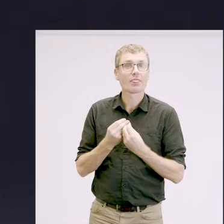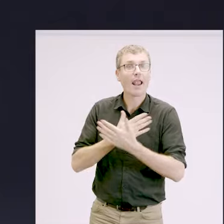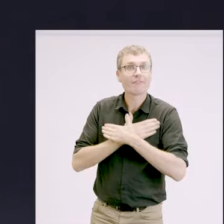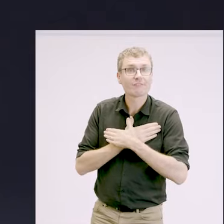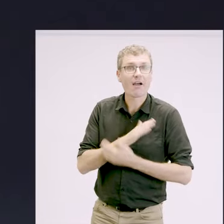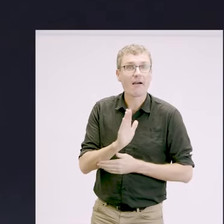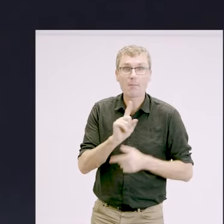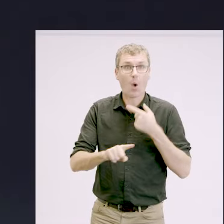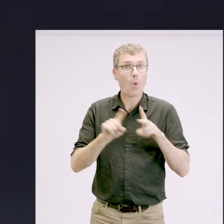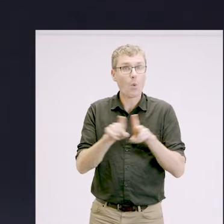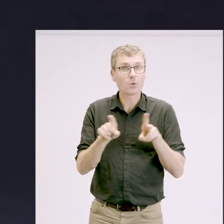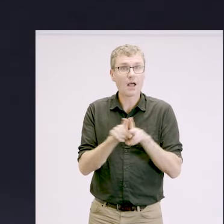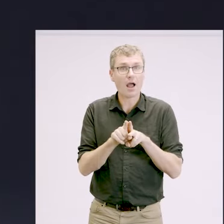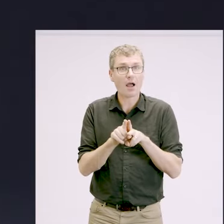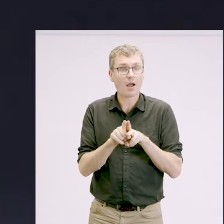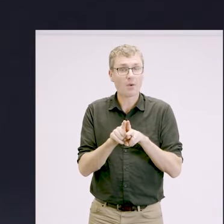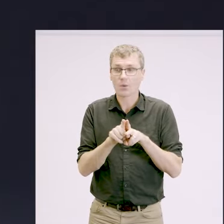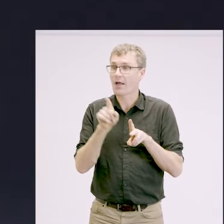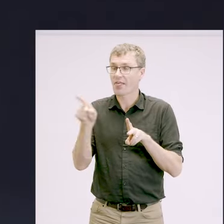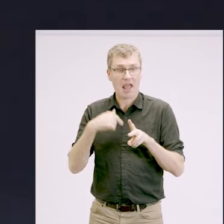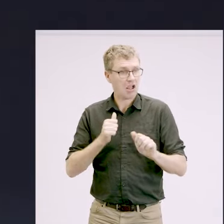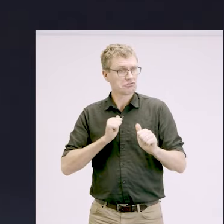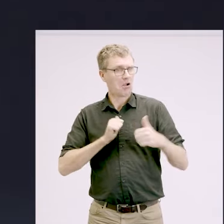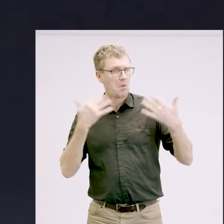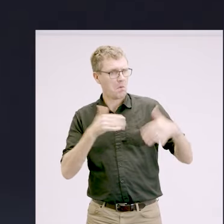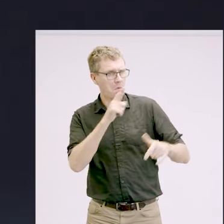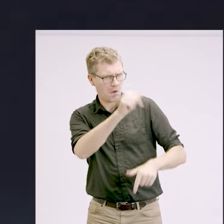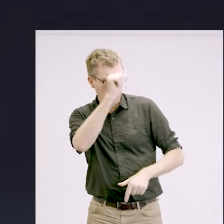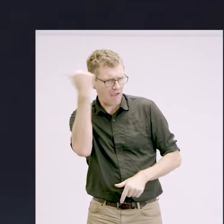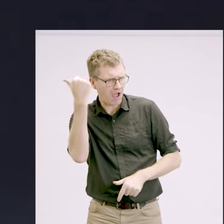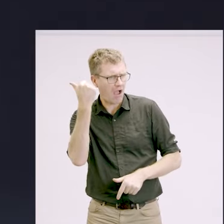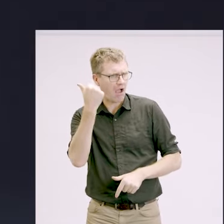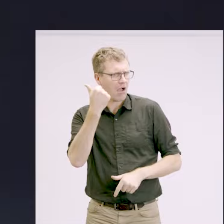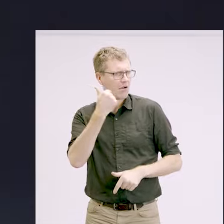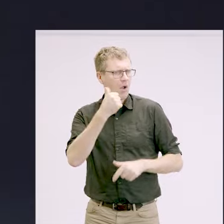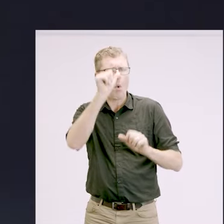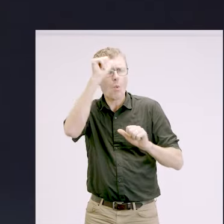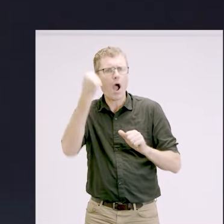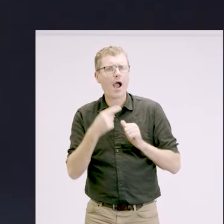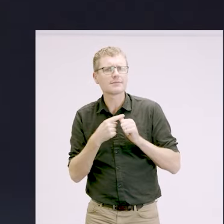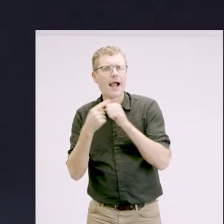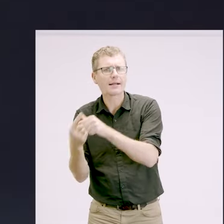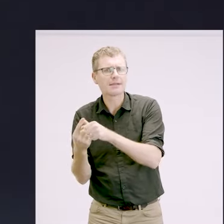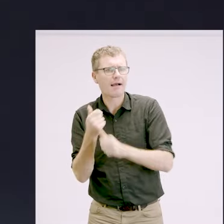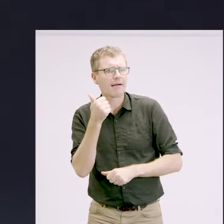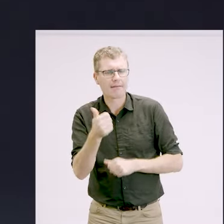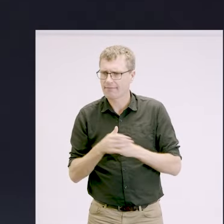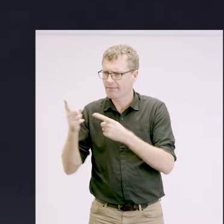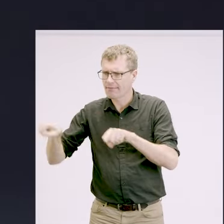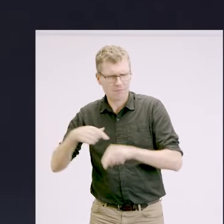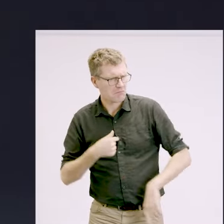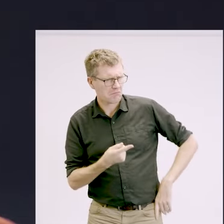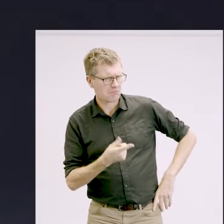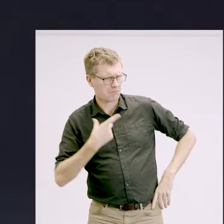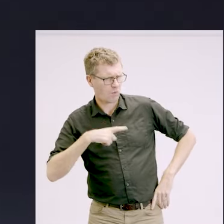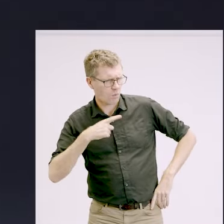although that's important, but surprisingly insightful, surprisingly attentive and to the things that they're facing. That's what it